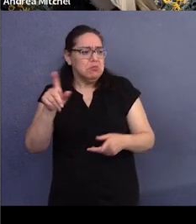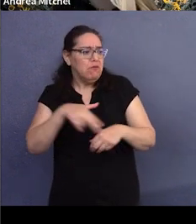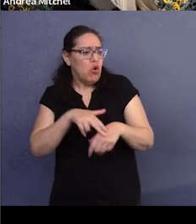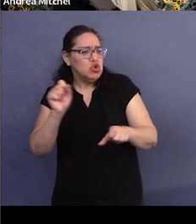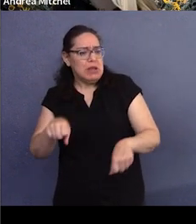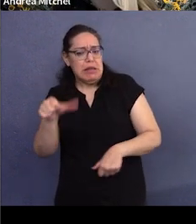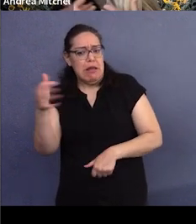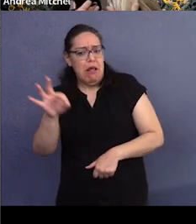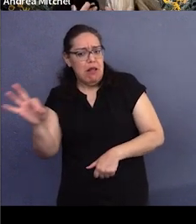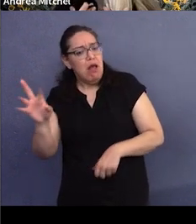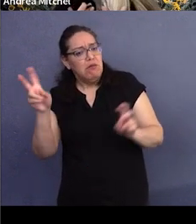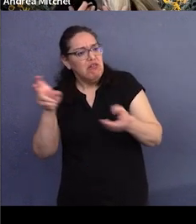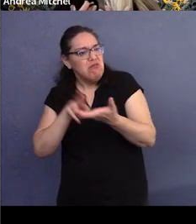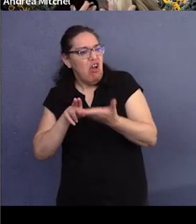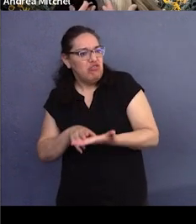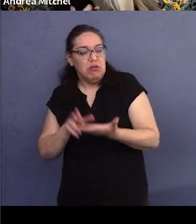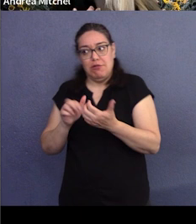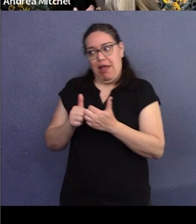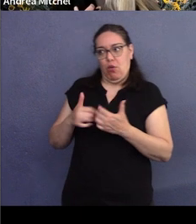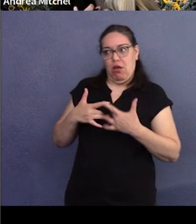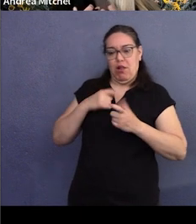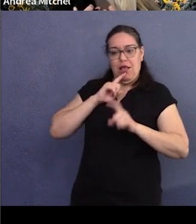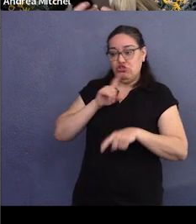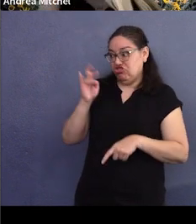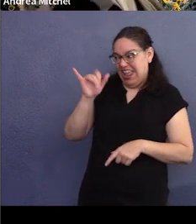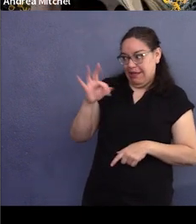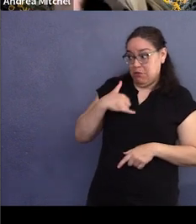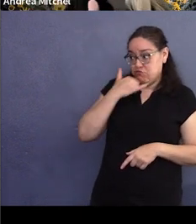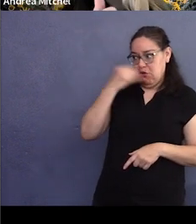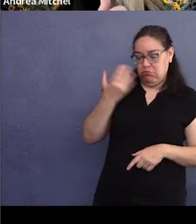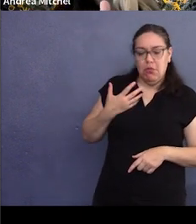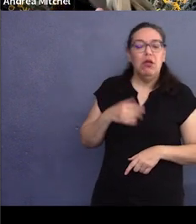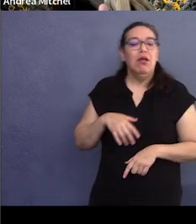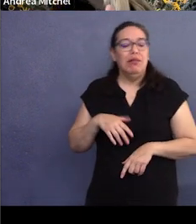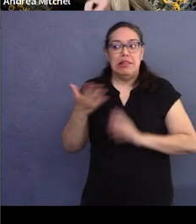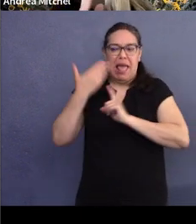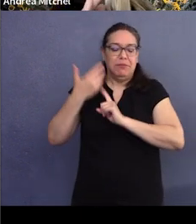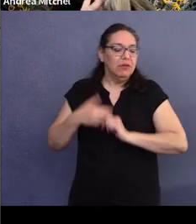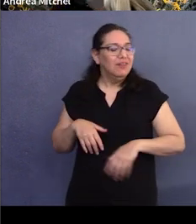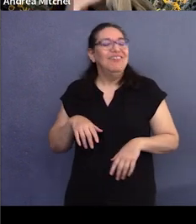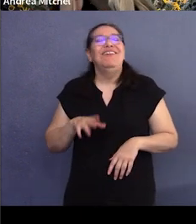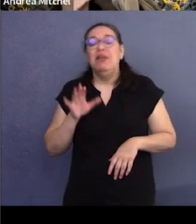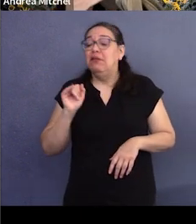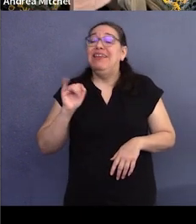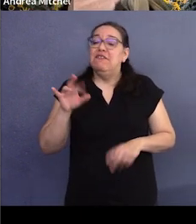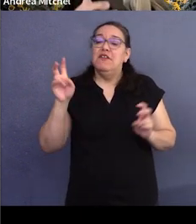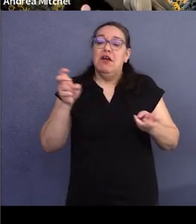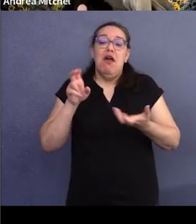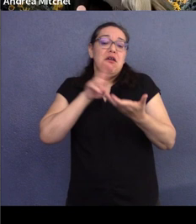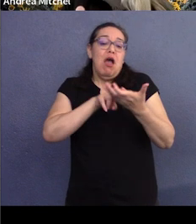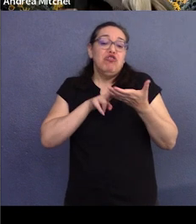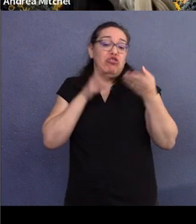If they're contractor, this is the way I would answer it. If I'm wrong, Jenny, slap me. But I would say if they're contractor